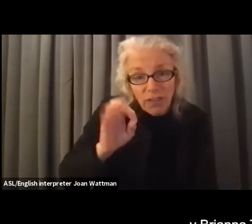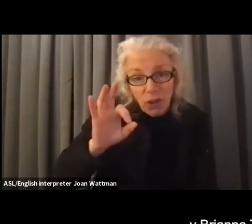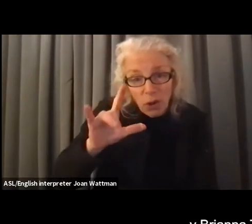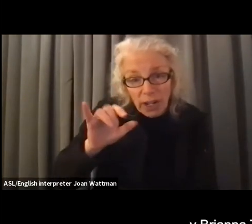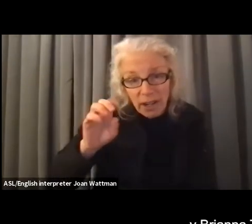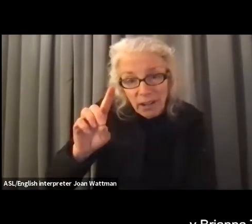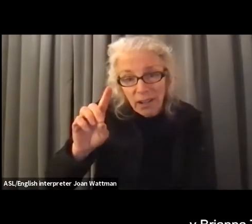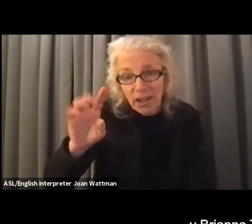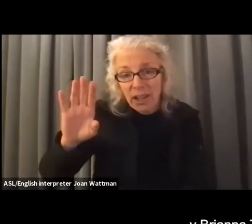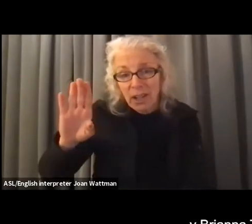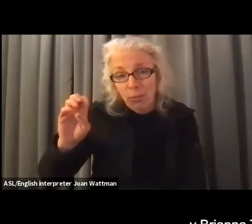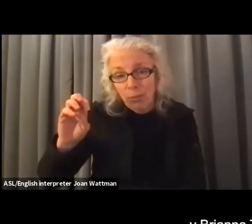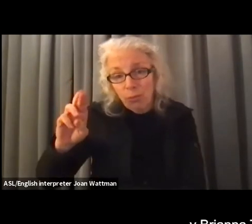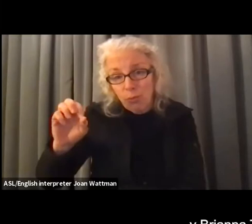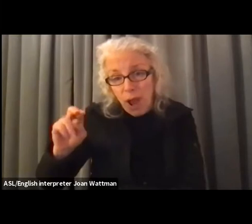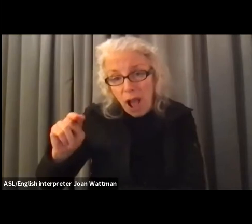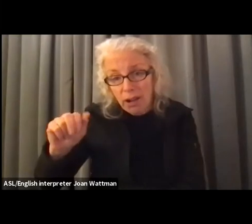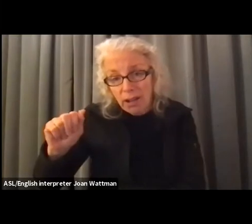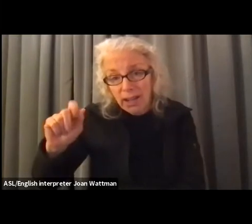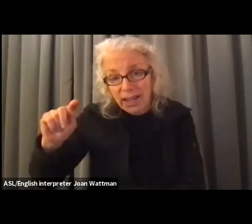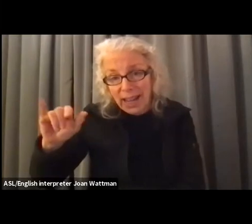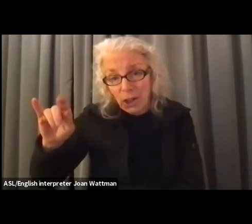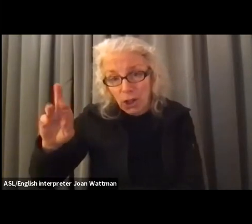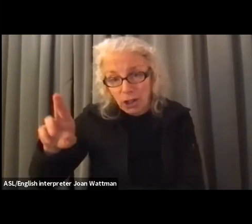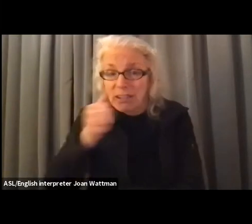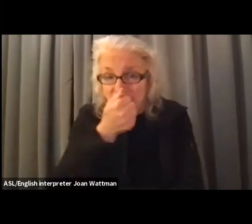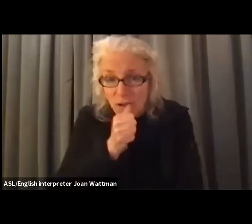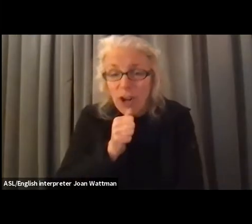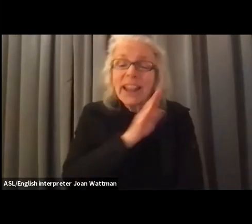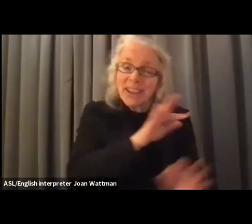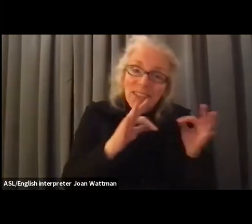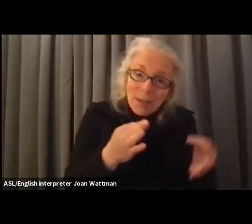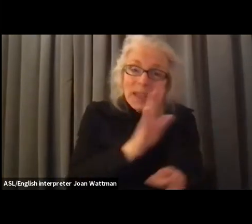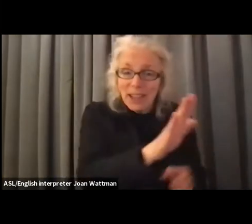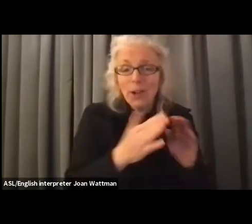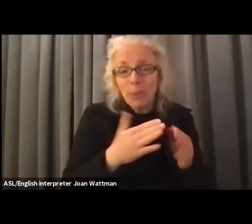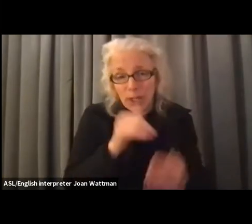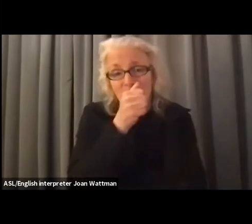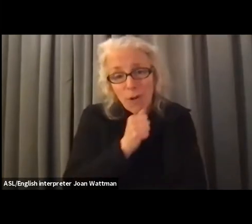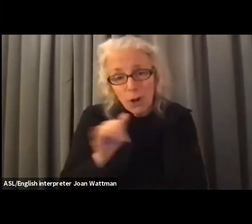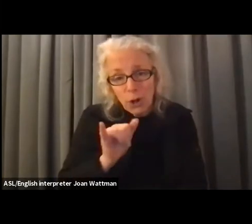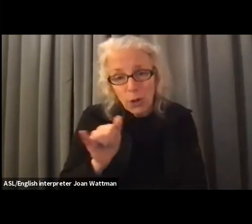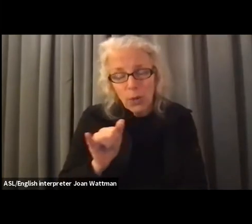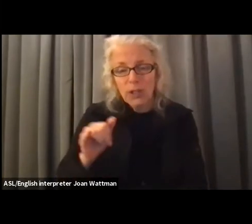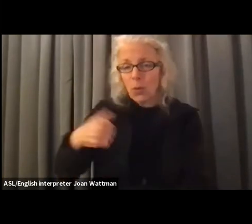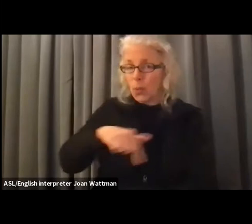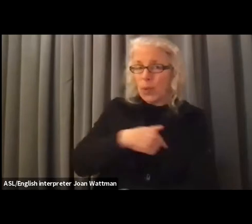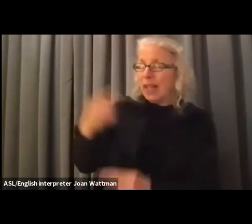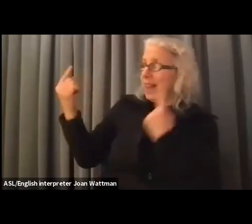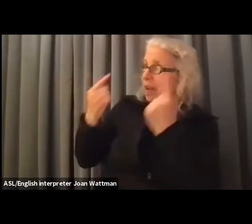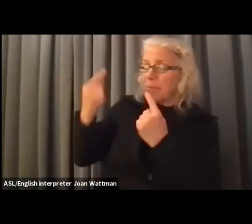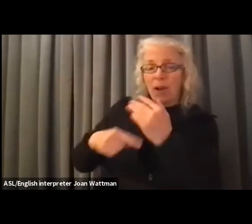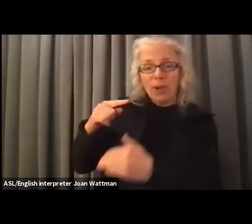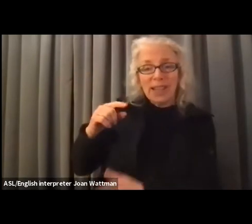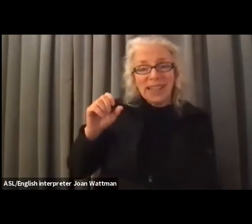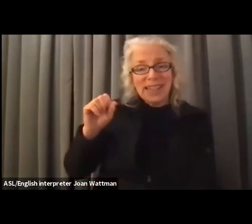many others endured, and that their communities and families endured. And so our response to state violence is not a